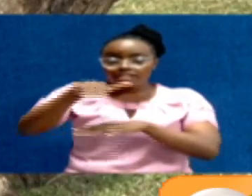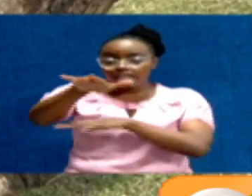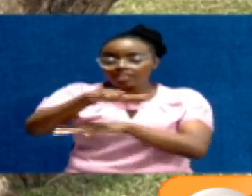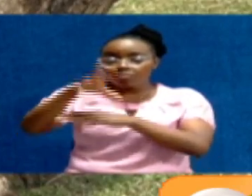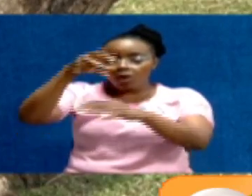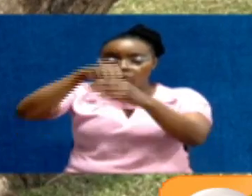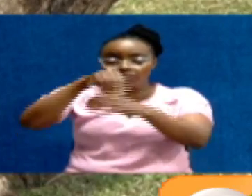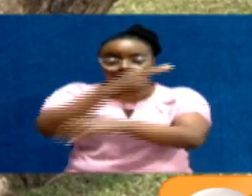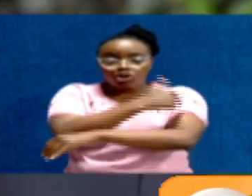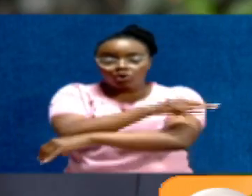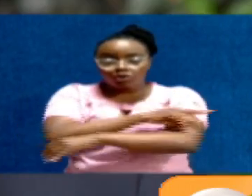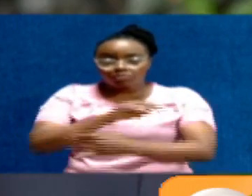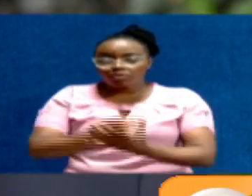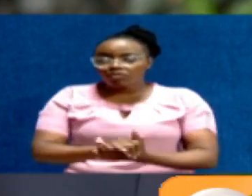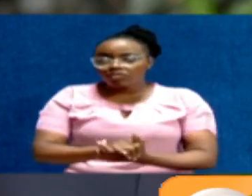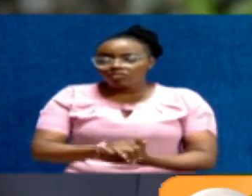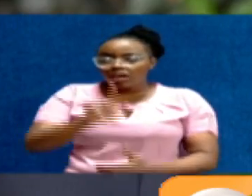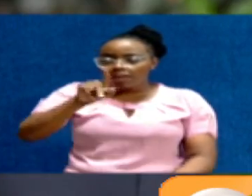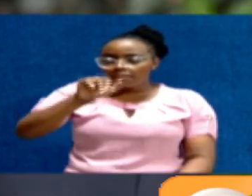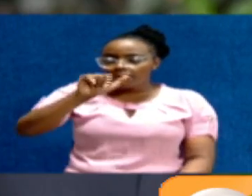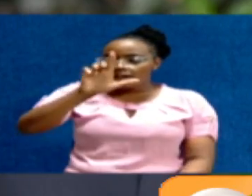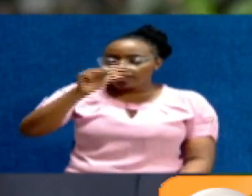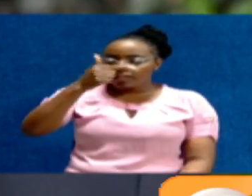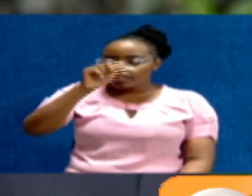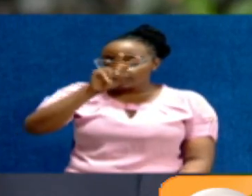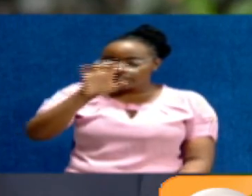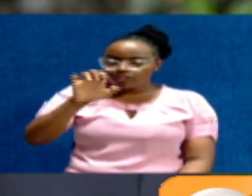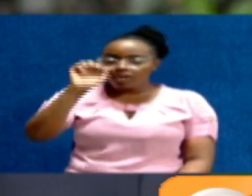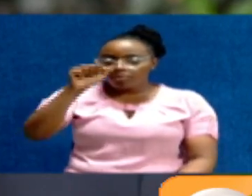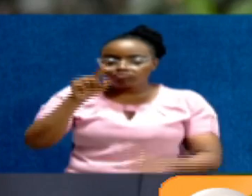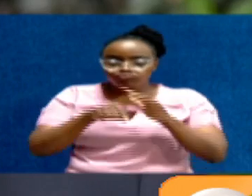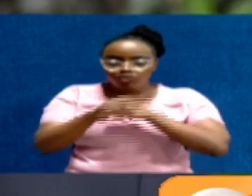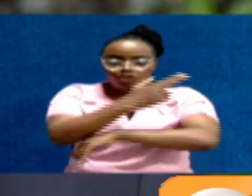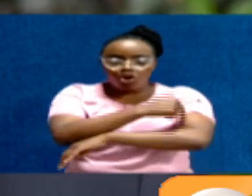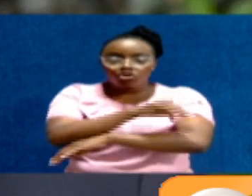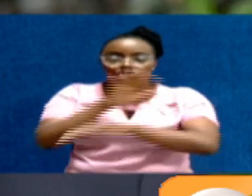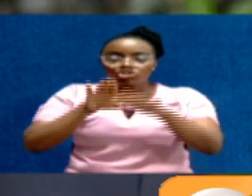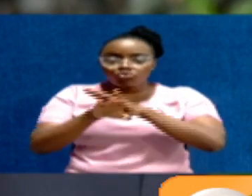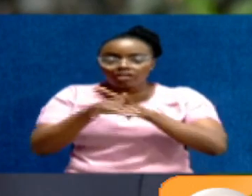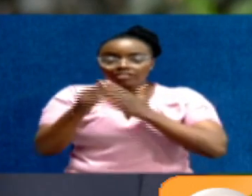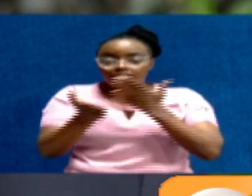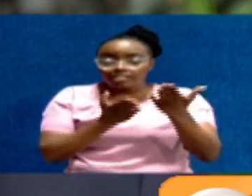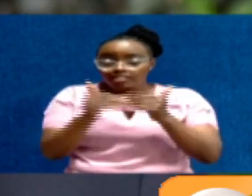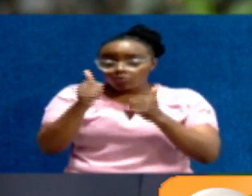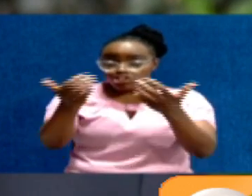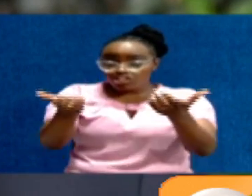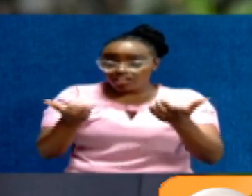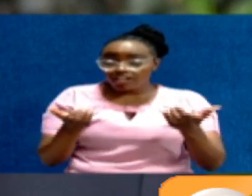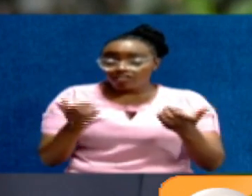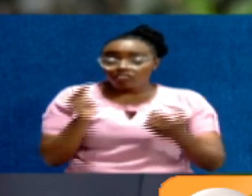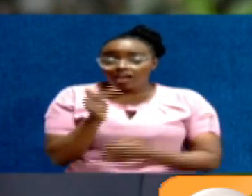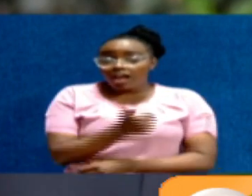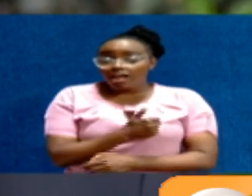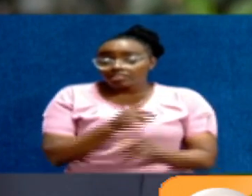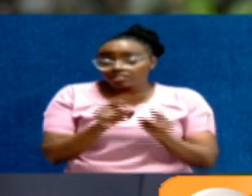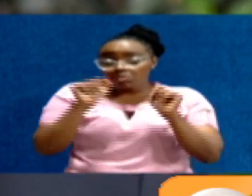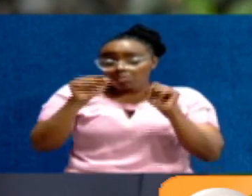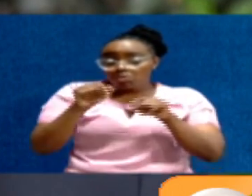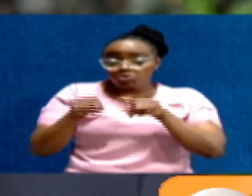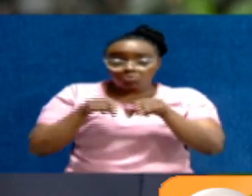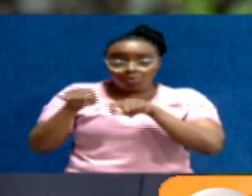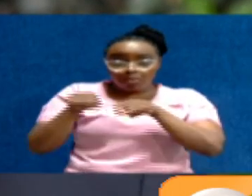space within the hospitals. Our palliative care patients should be able to go to any hospital to access services that they need. So we were